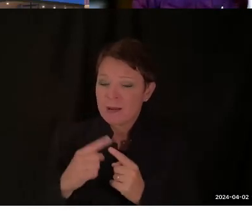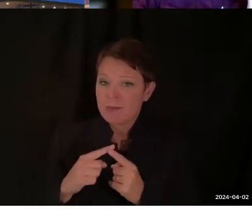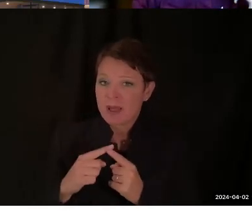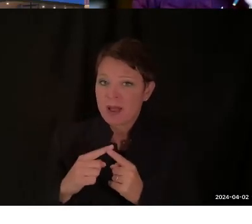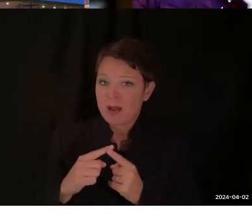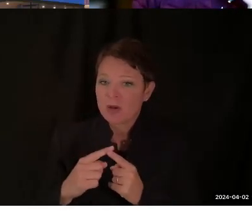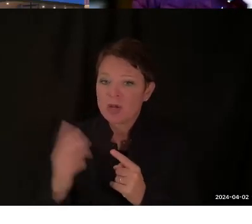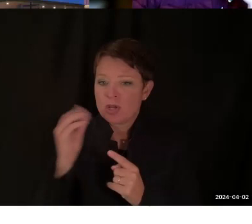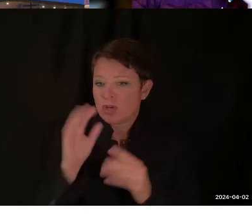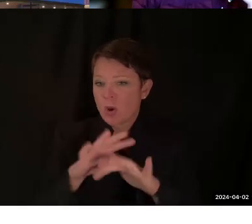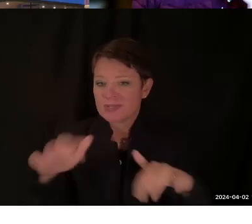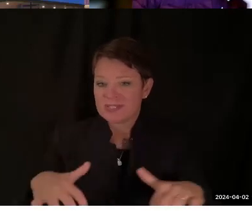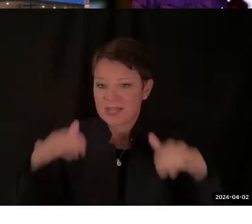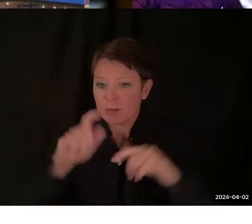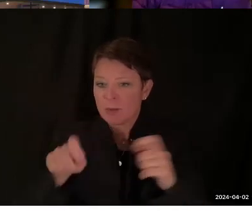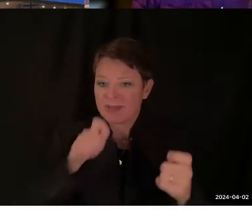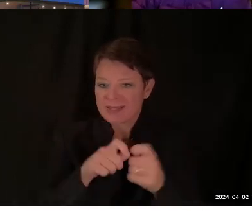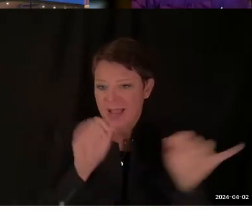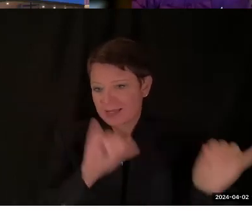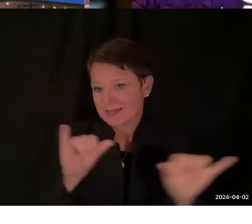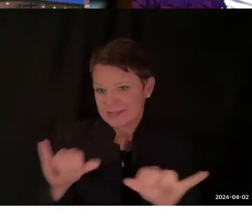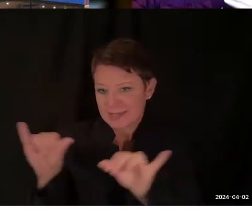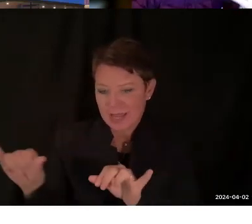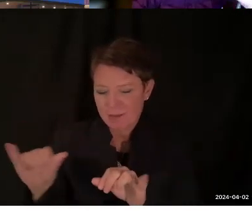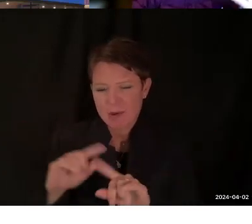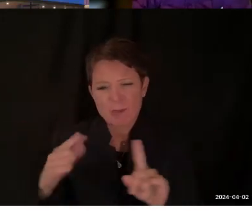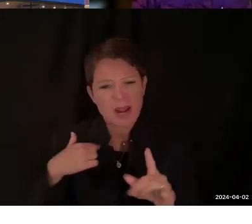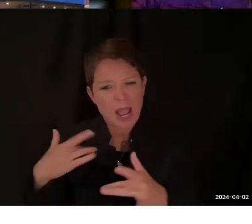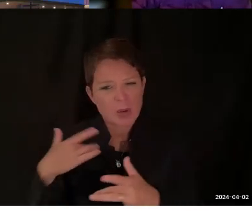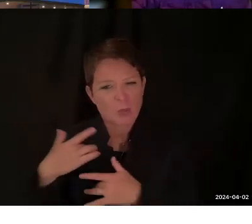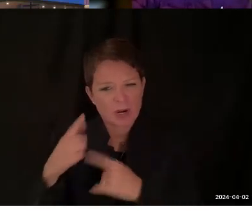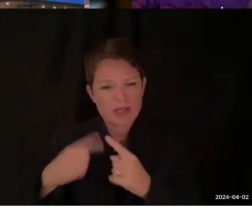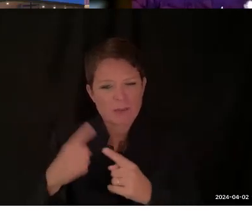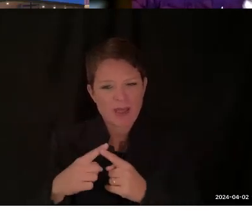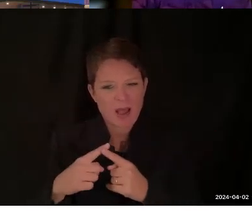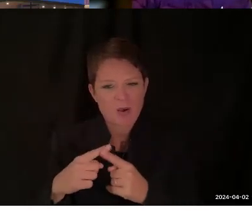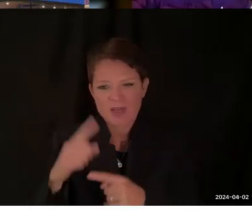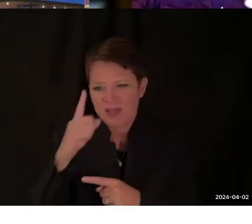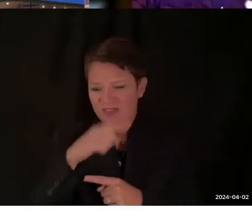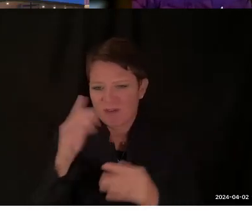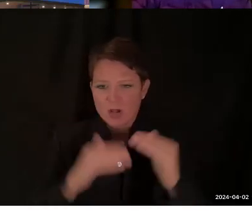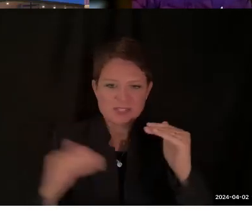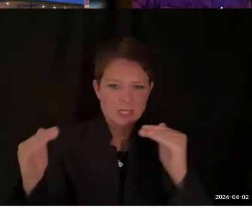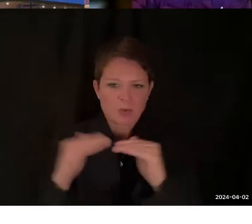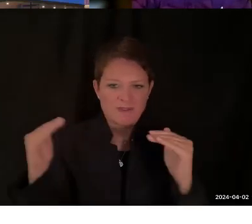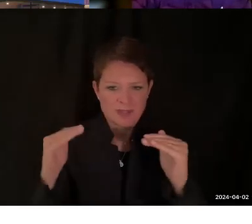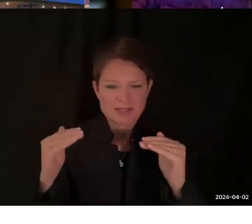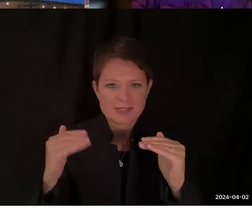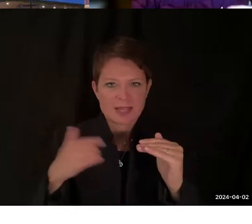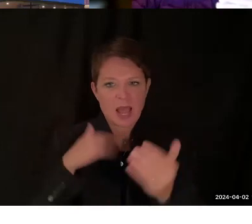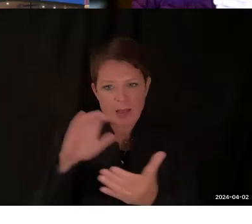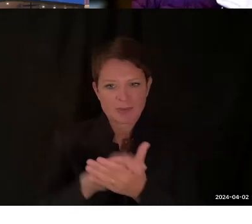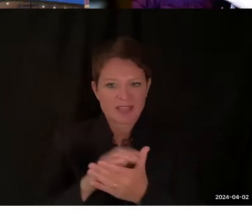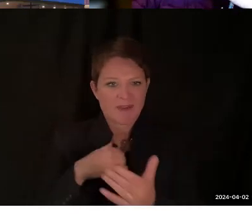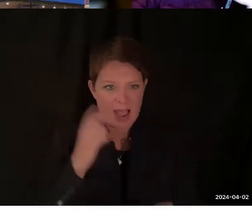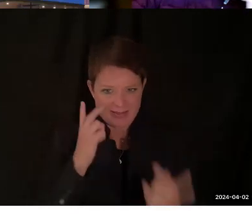no stadium is going to be exactly the same, but I worry about some of the false equivalencies that I believe that